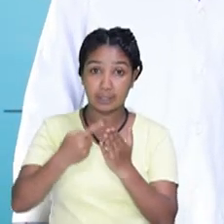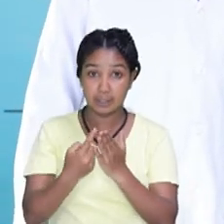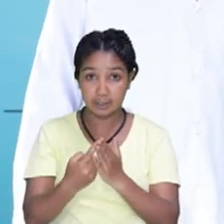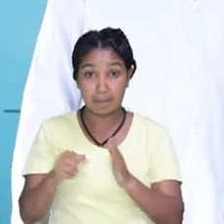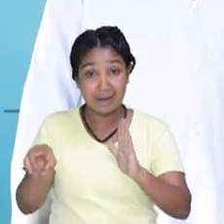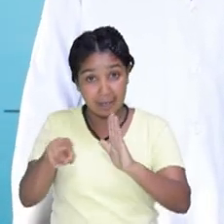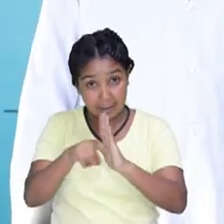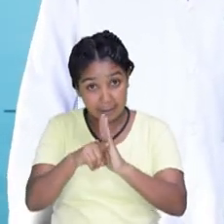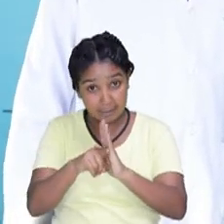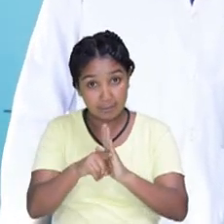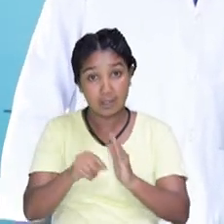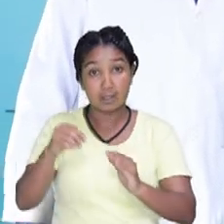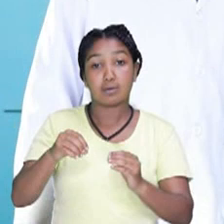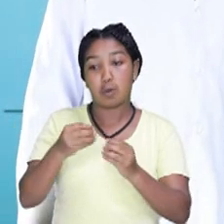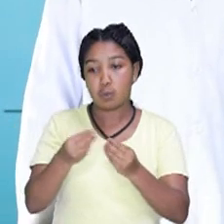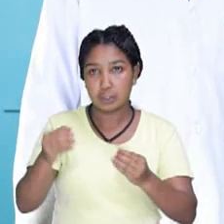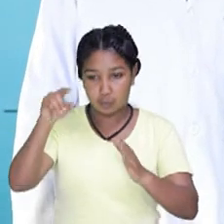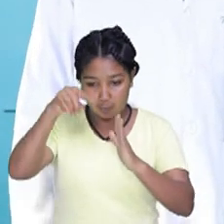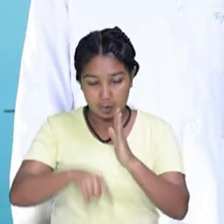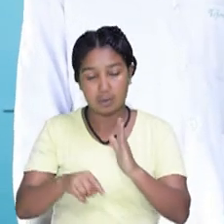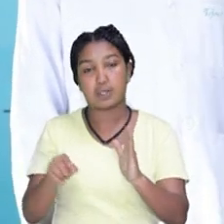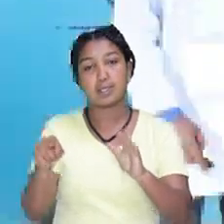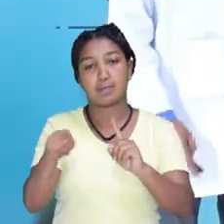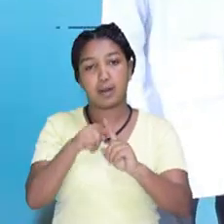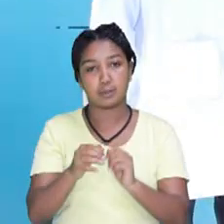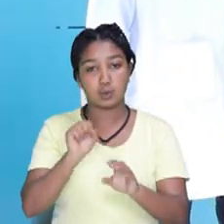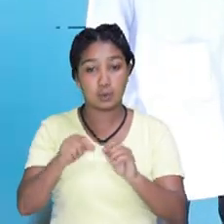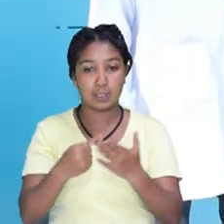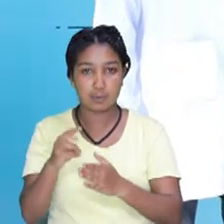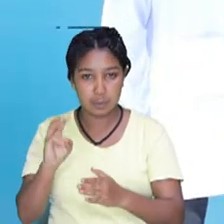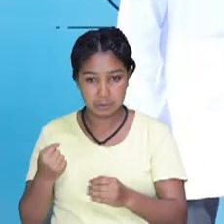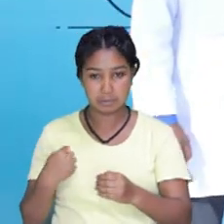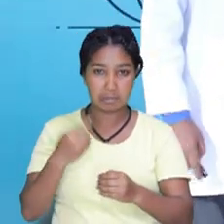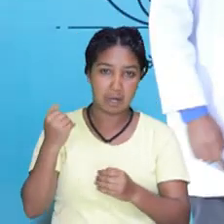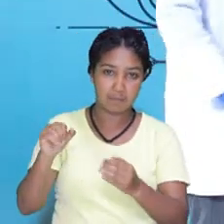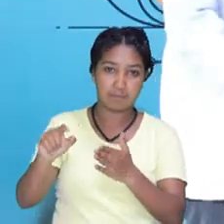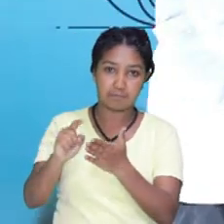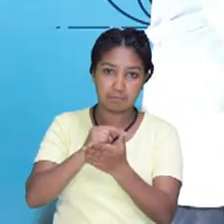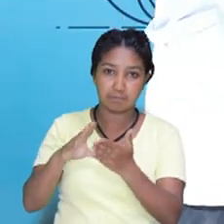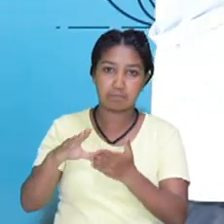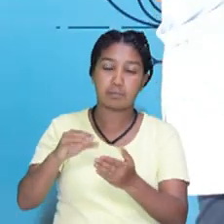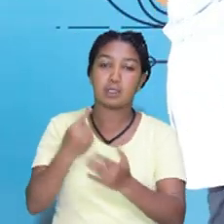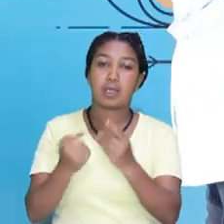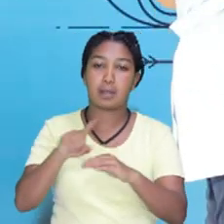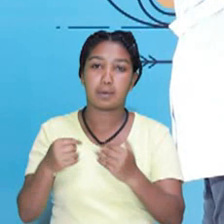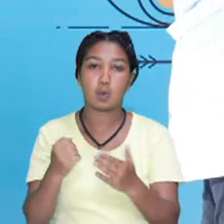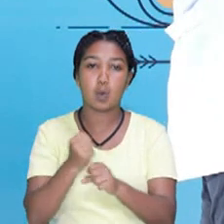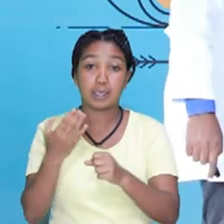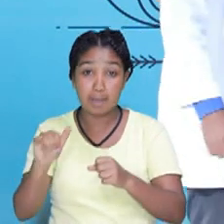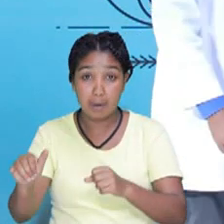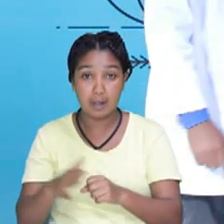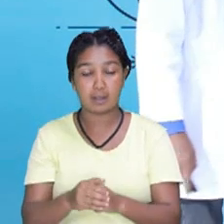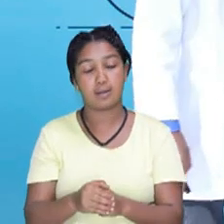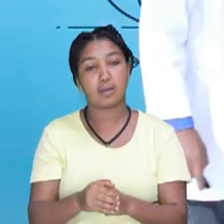is minus. As the object is moving downward, it's plus. So this was what we have previously discussed. The other point is the work done